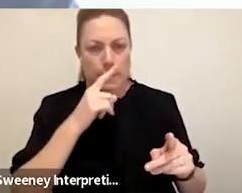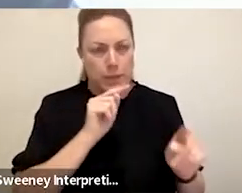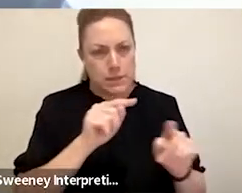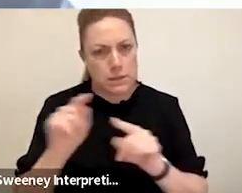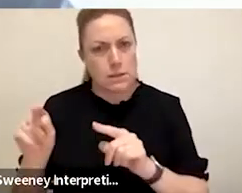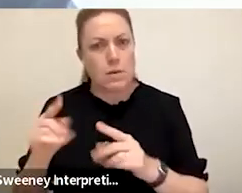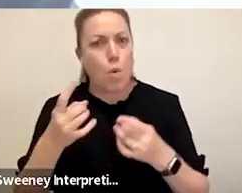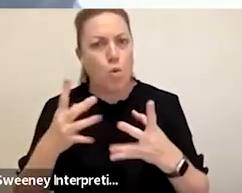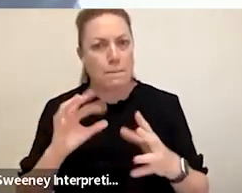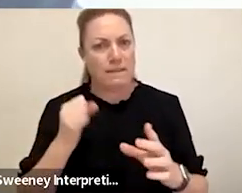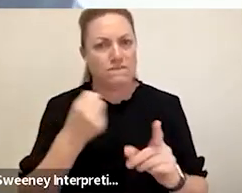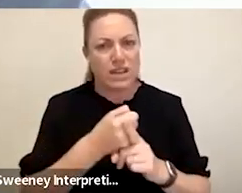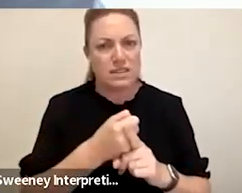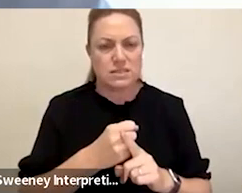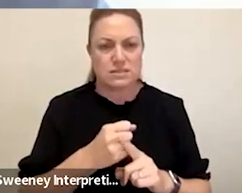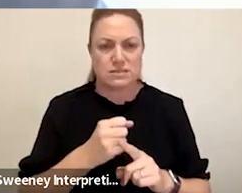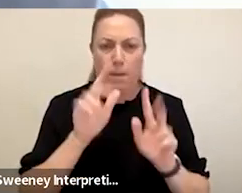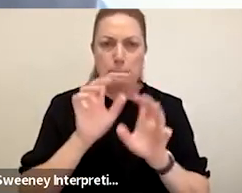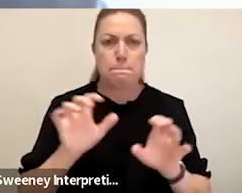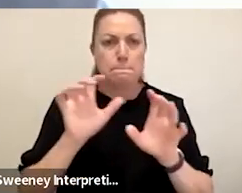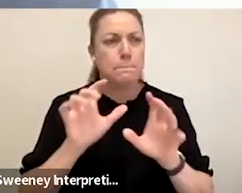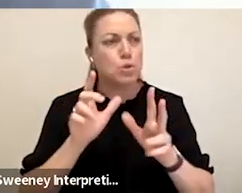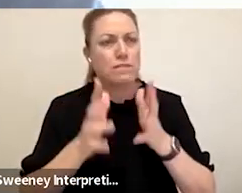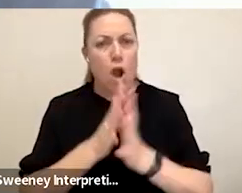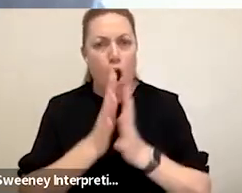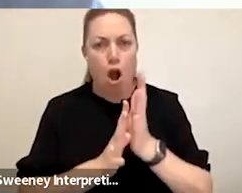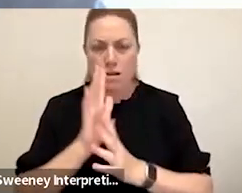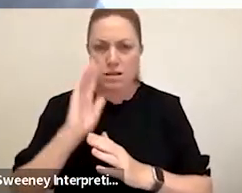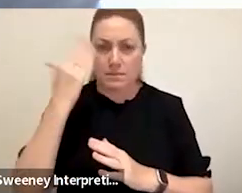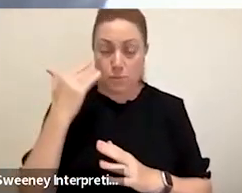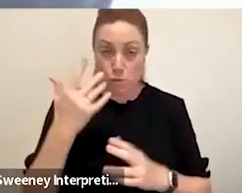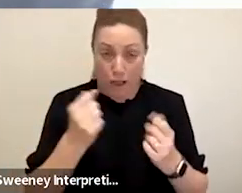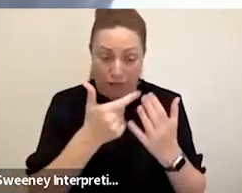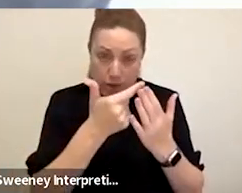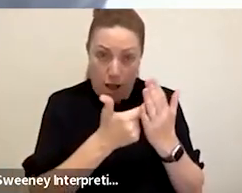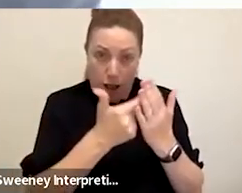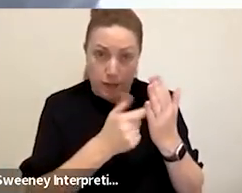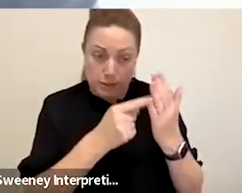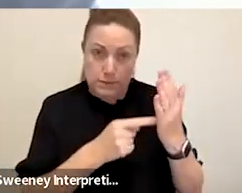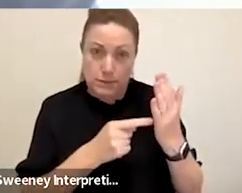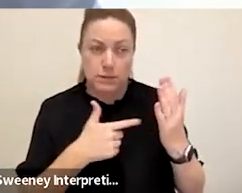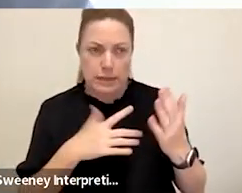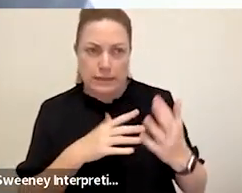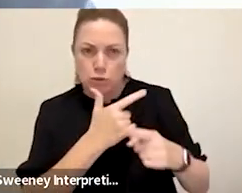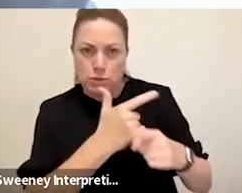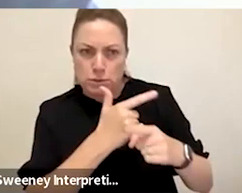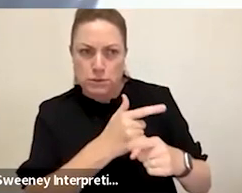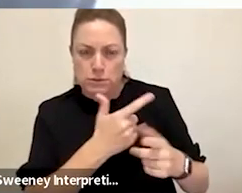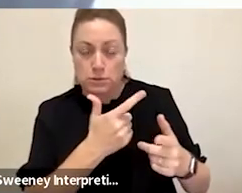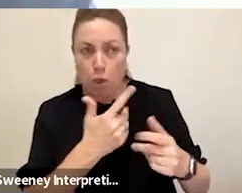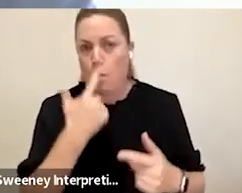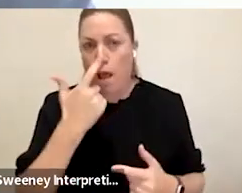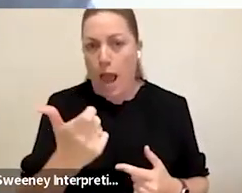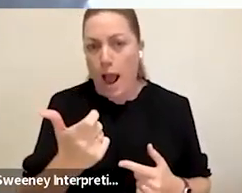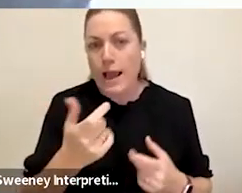that vulnerability in the bushfires. We sort of had a small list of potential people to have a conversation with anyway. So we were quite lucky in that